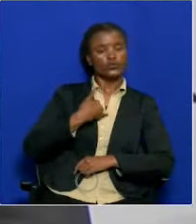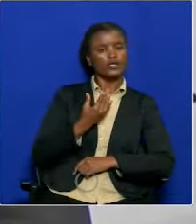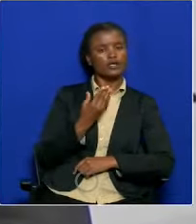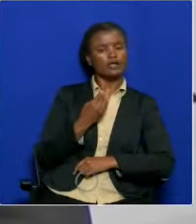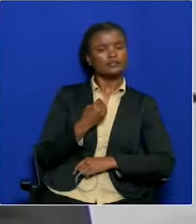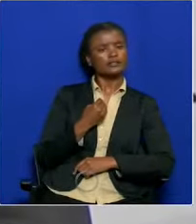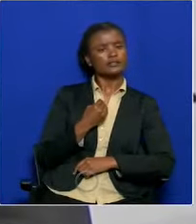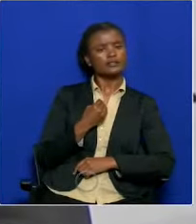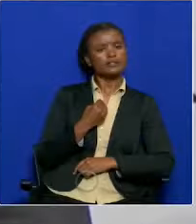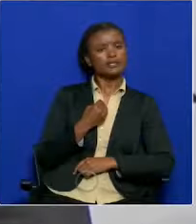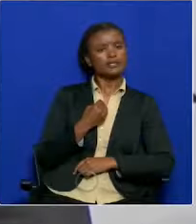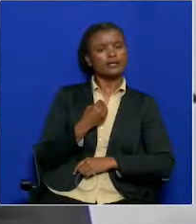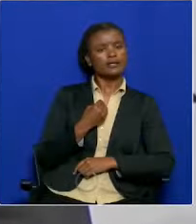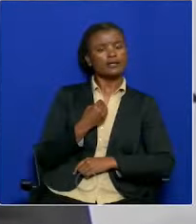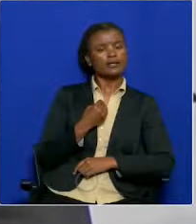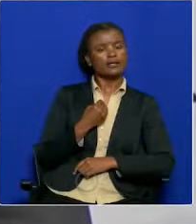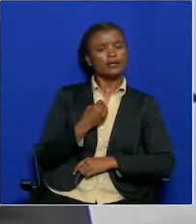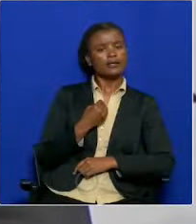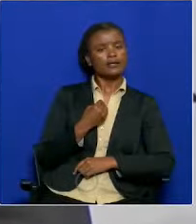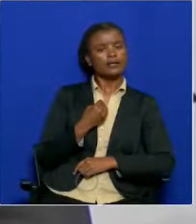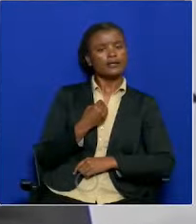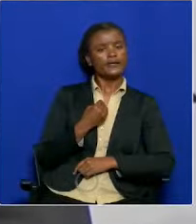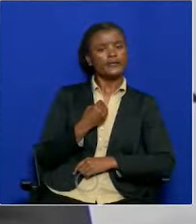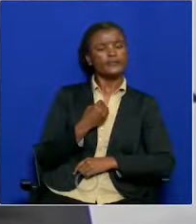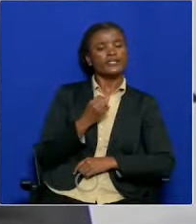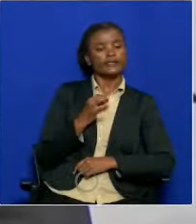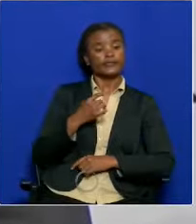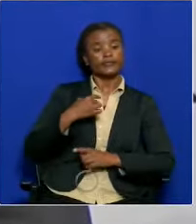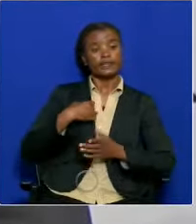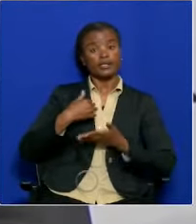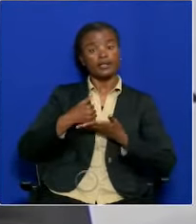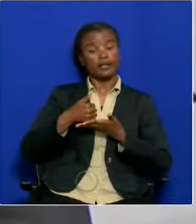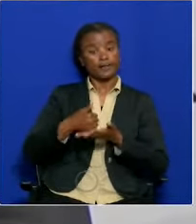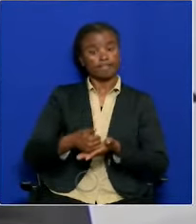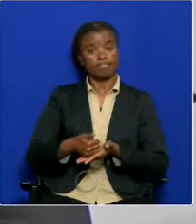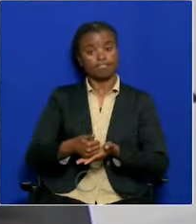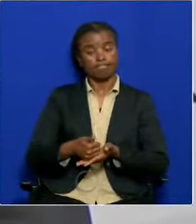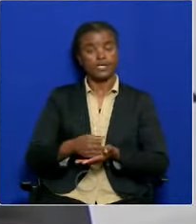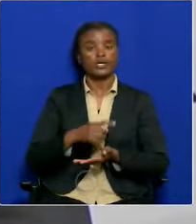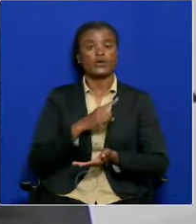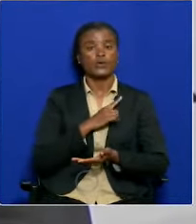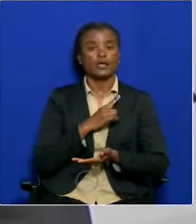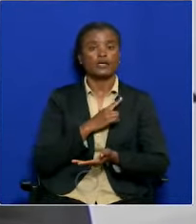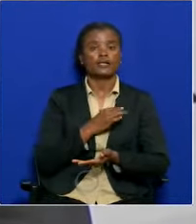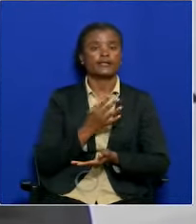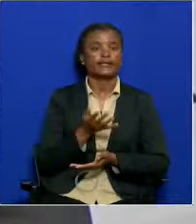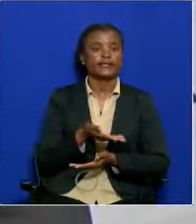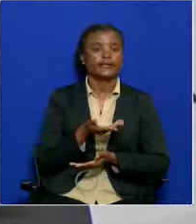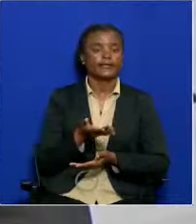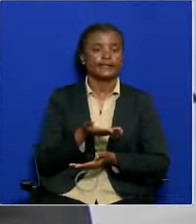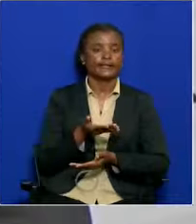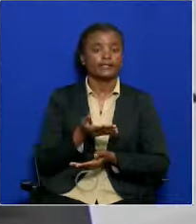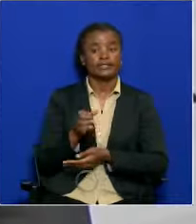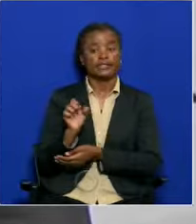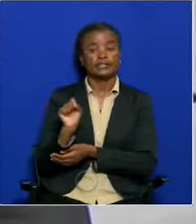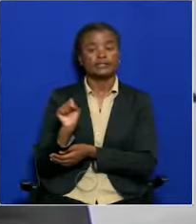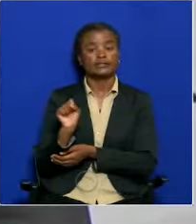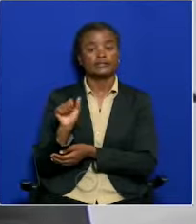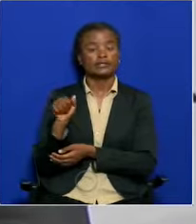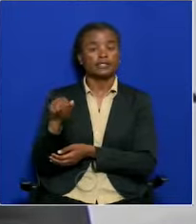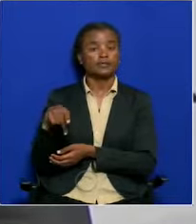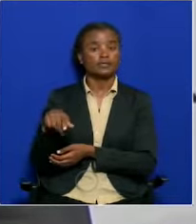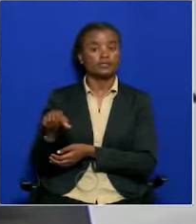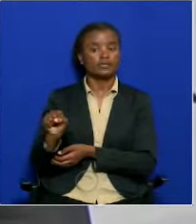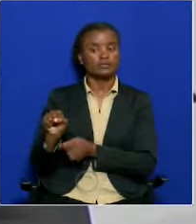assist because the subs always shows they paid him and they are not